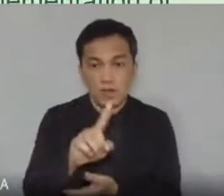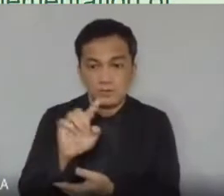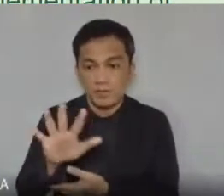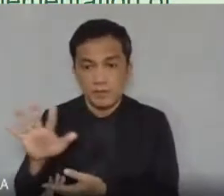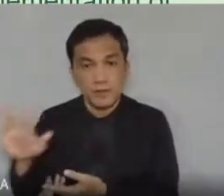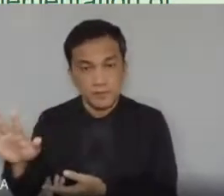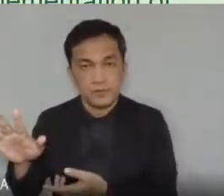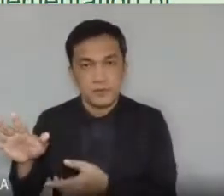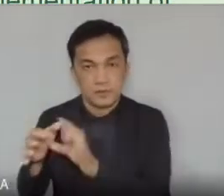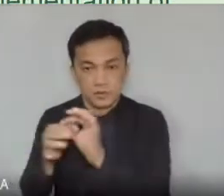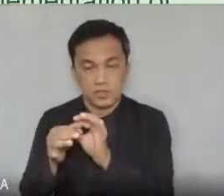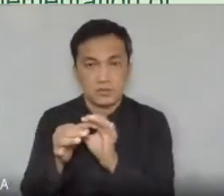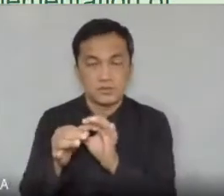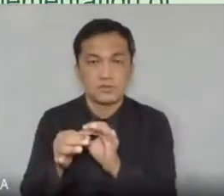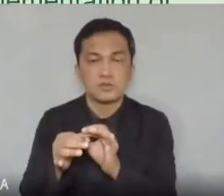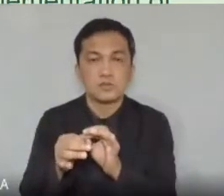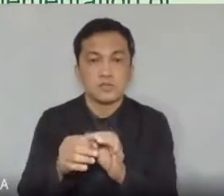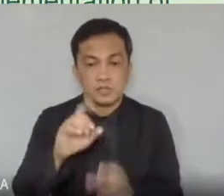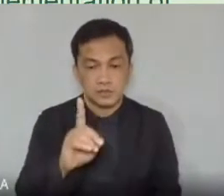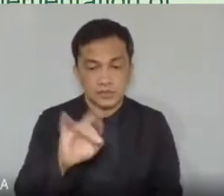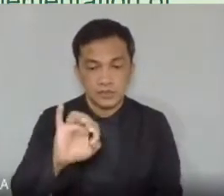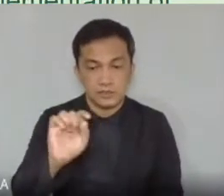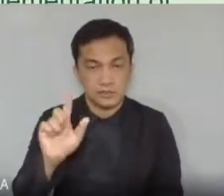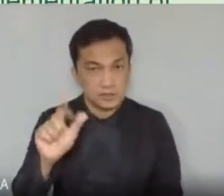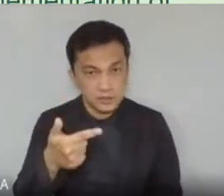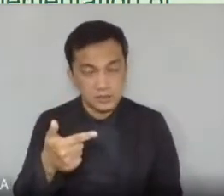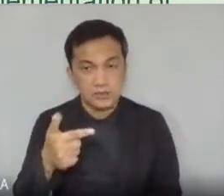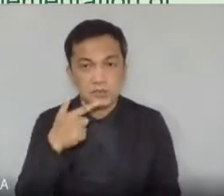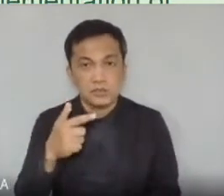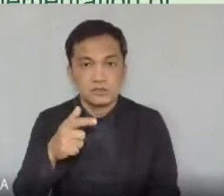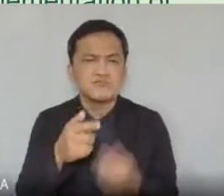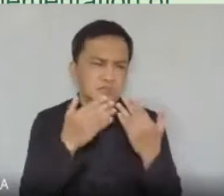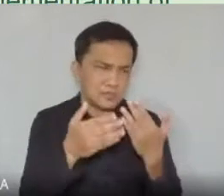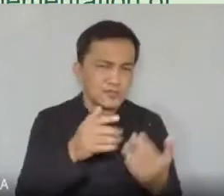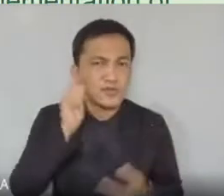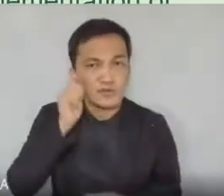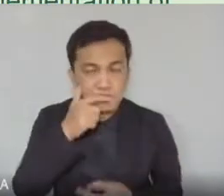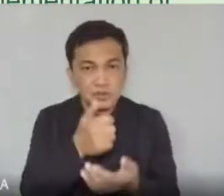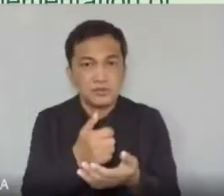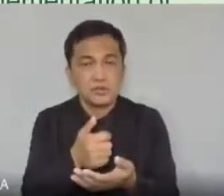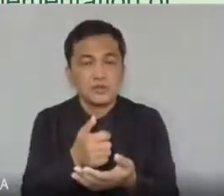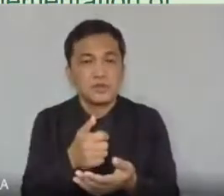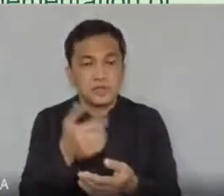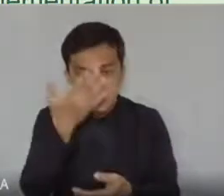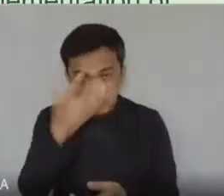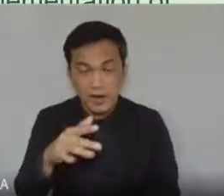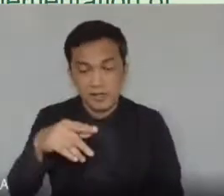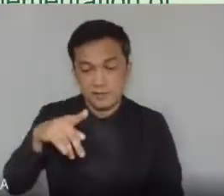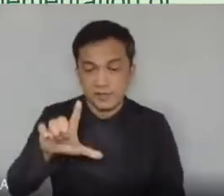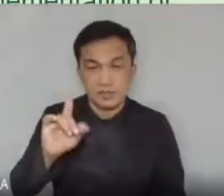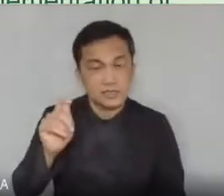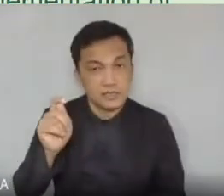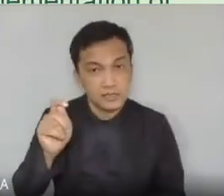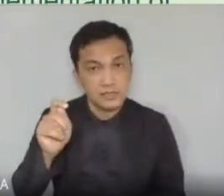platform. The teleconsultations were done by volunteers, initially some from the